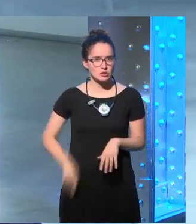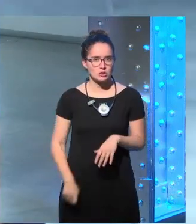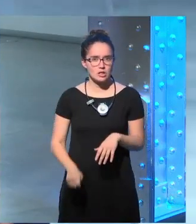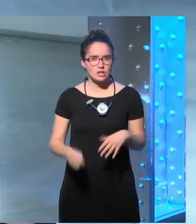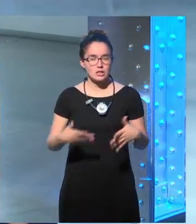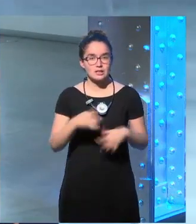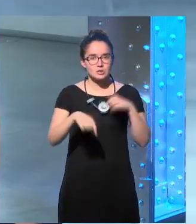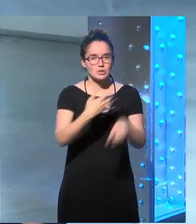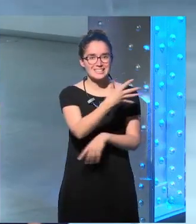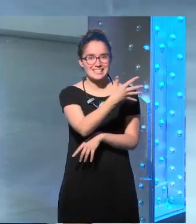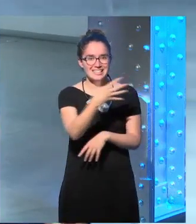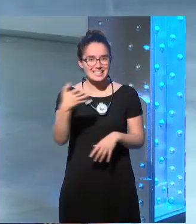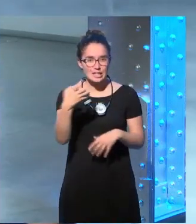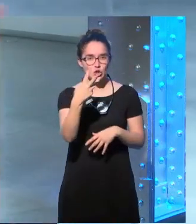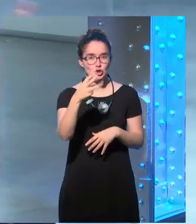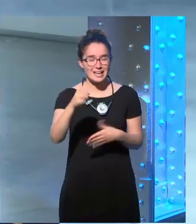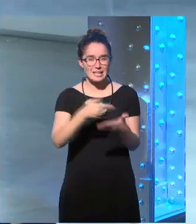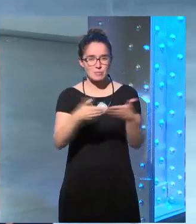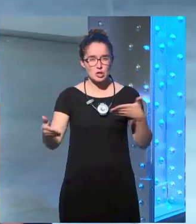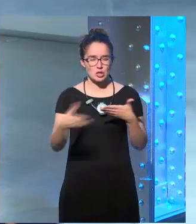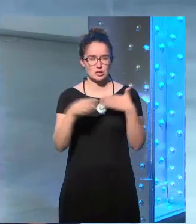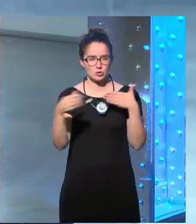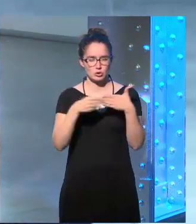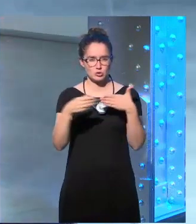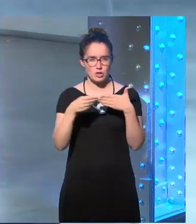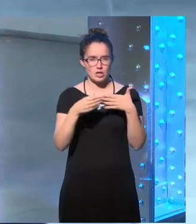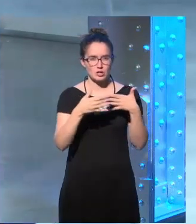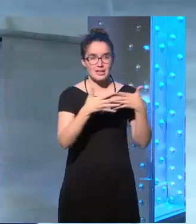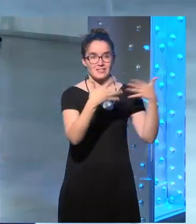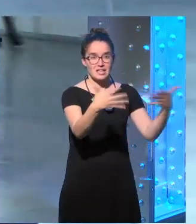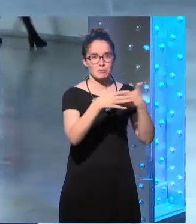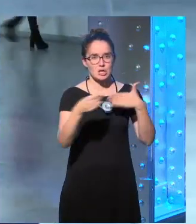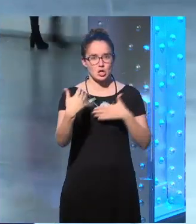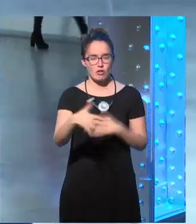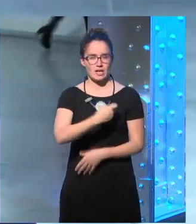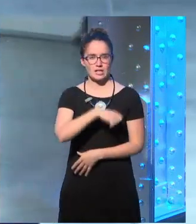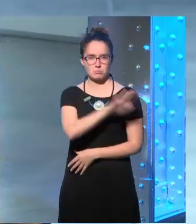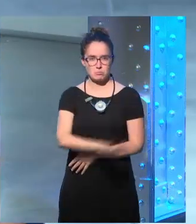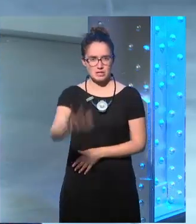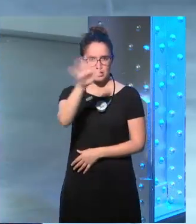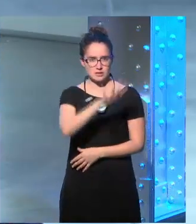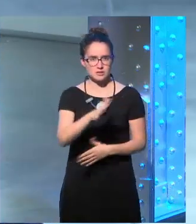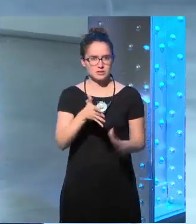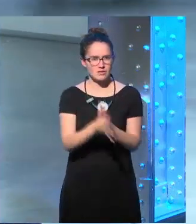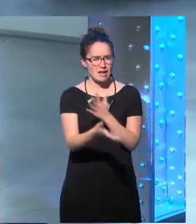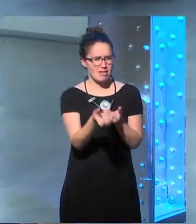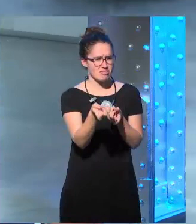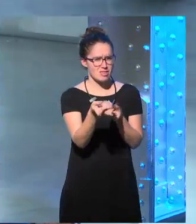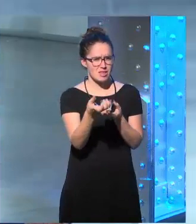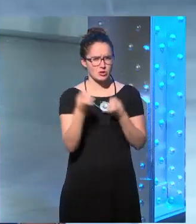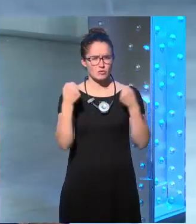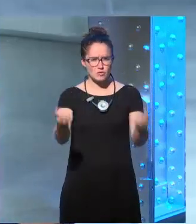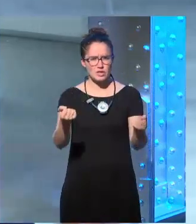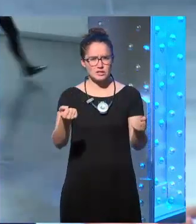LinkedIn is a professional social media with 10 million users in Spain, so we